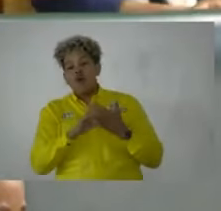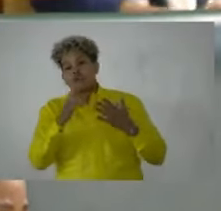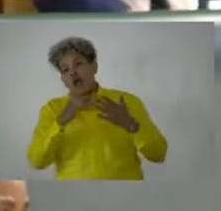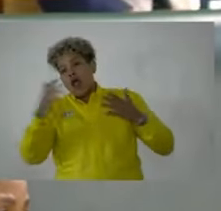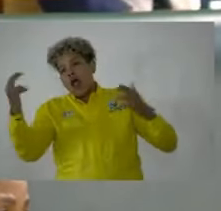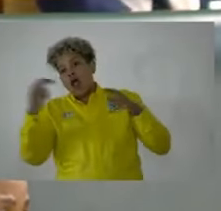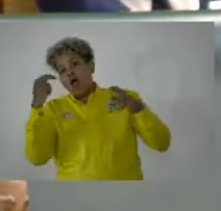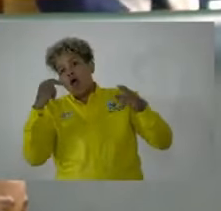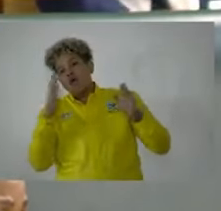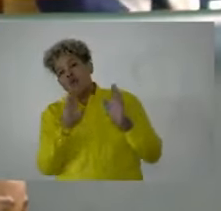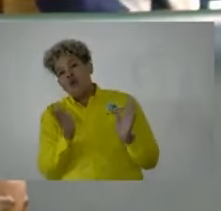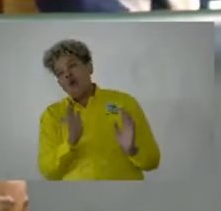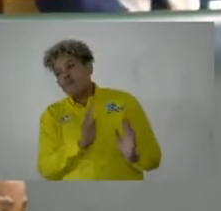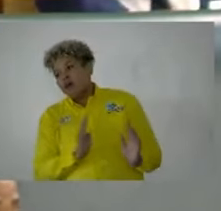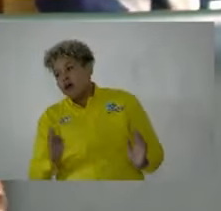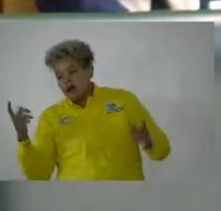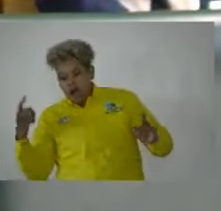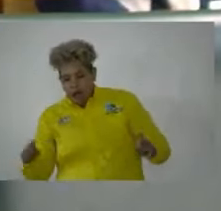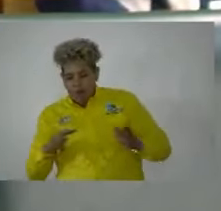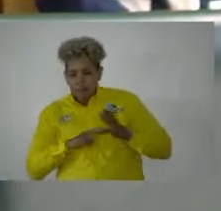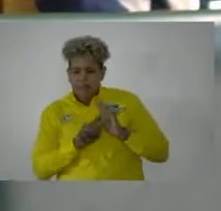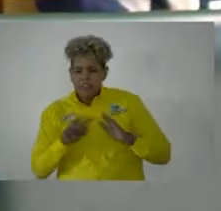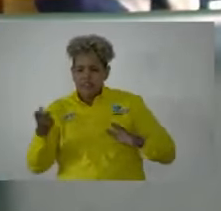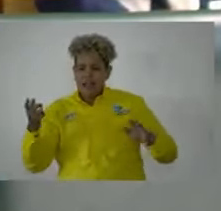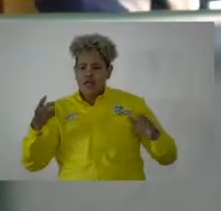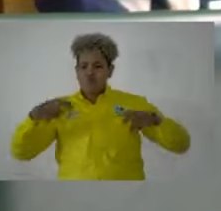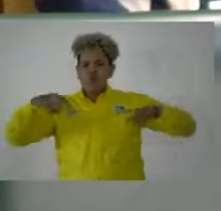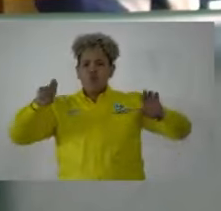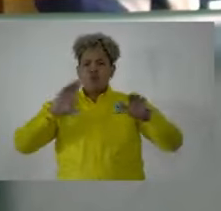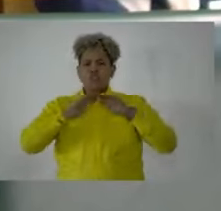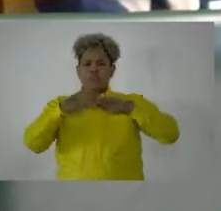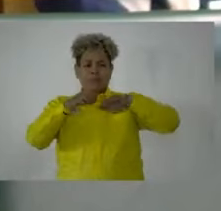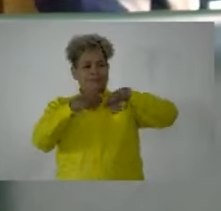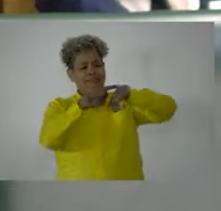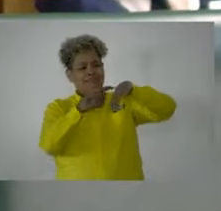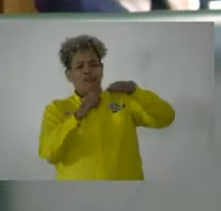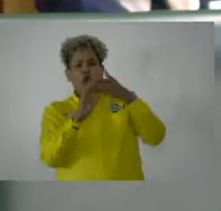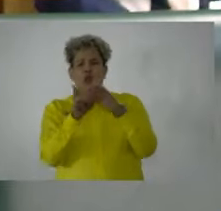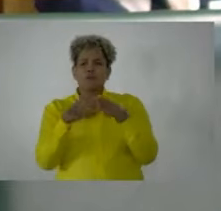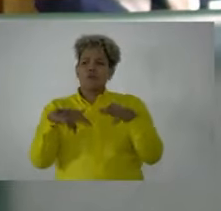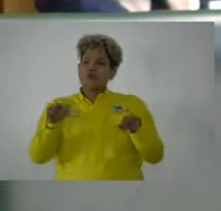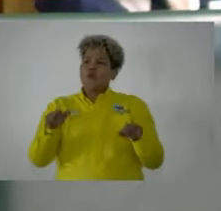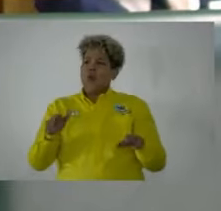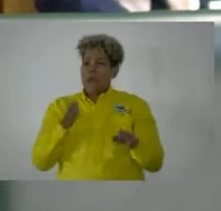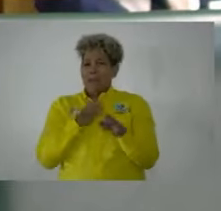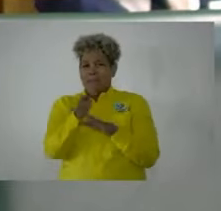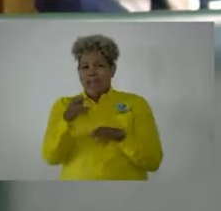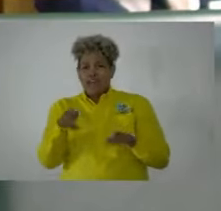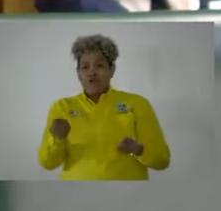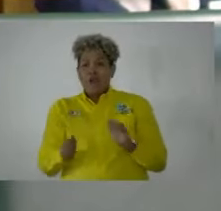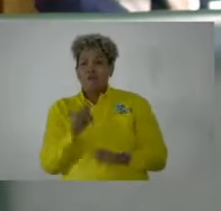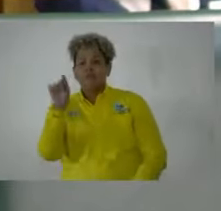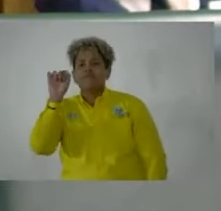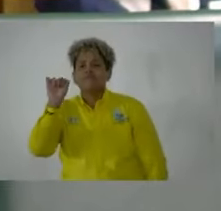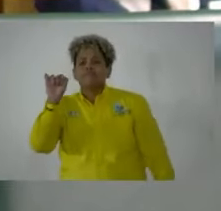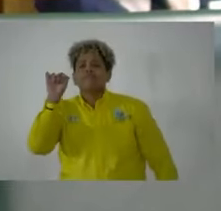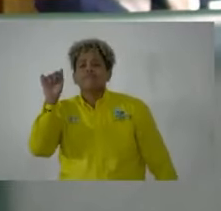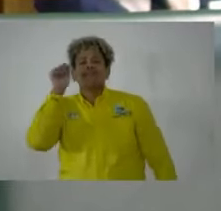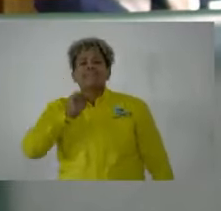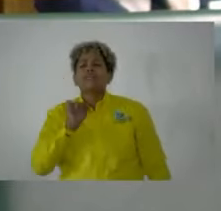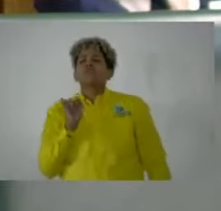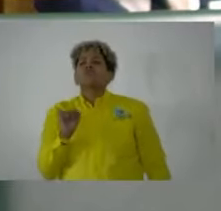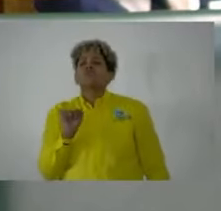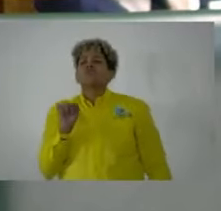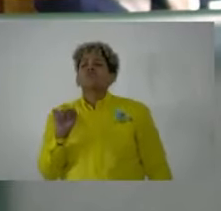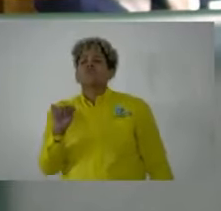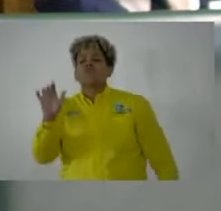on. Yes. In the meantime, interior roads, yes. Community roads, yes. On which most of our people have to drive on a daily basis,